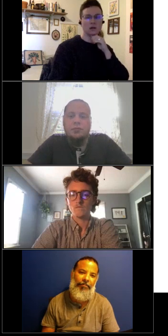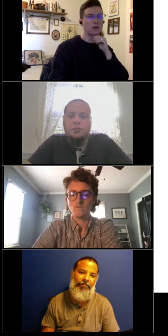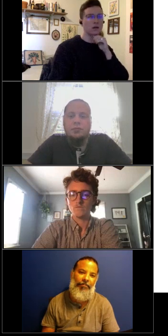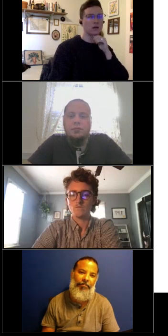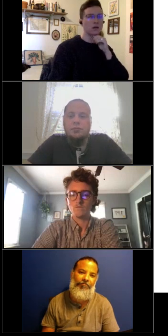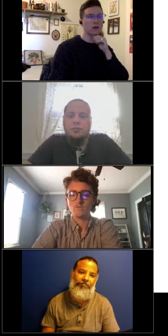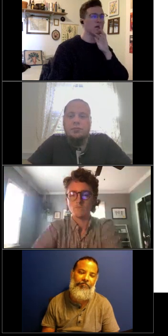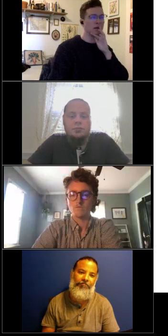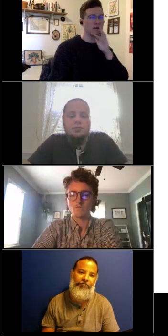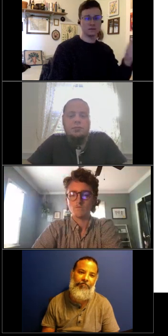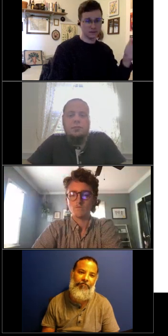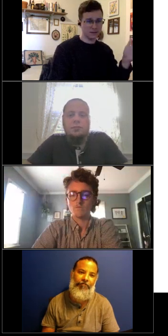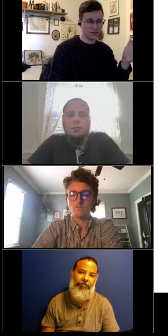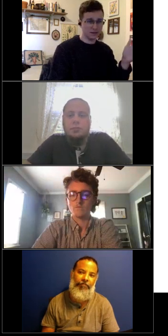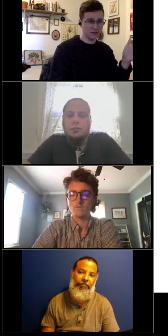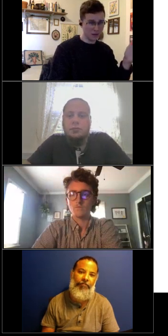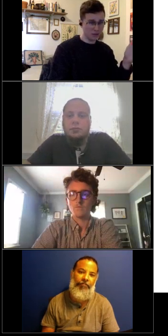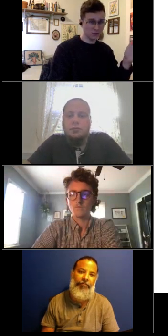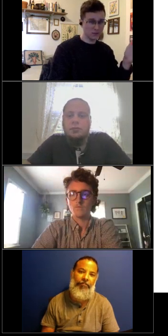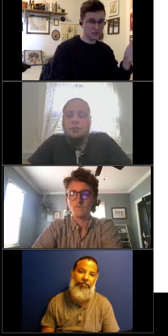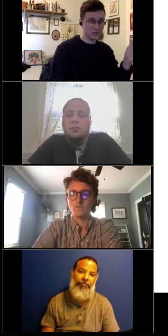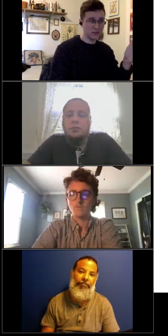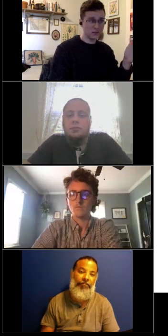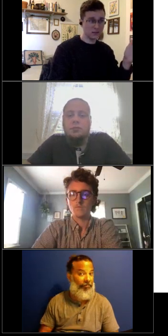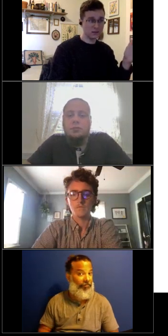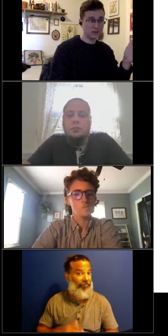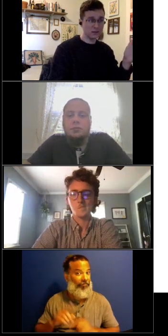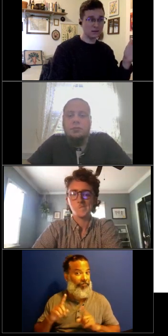okay, and now?